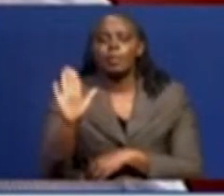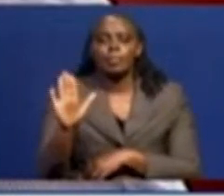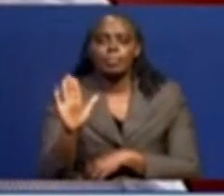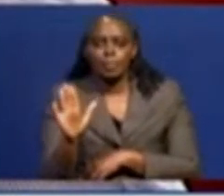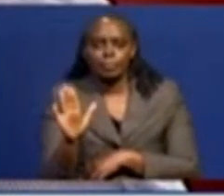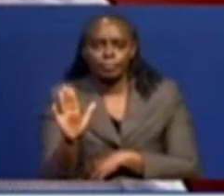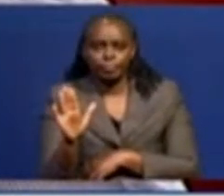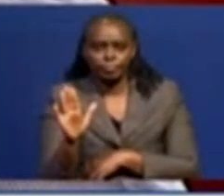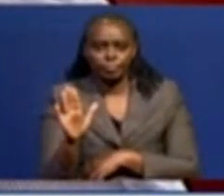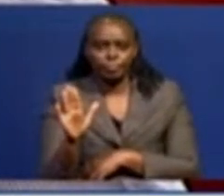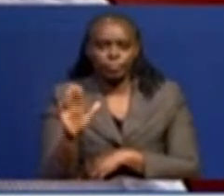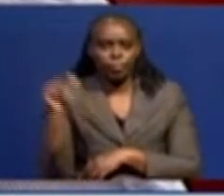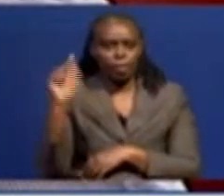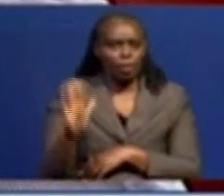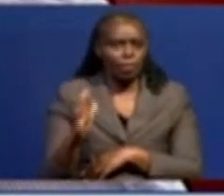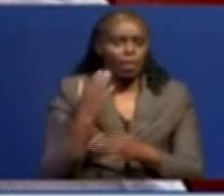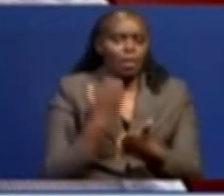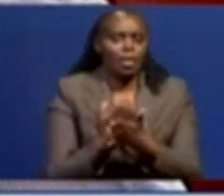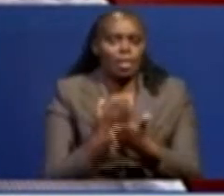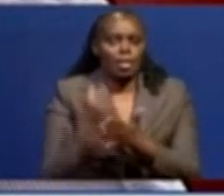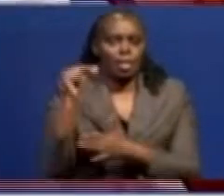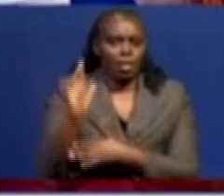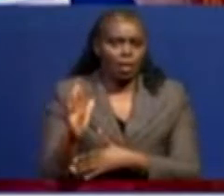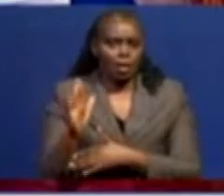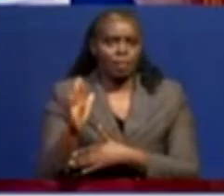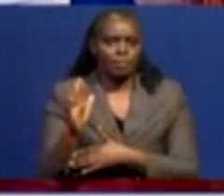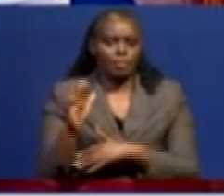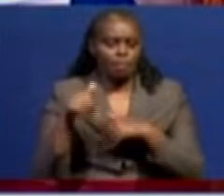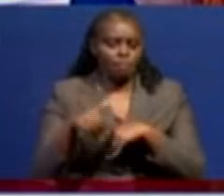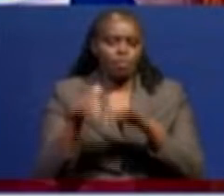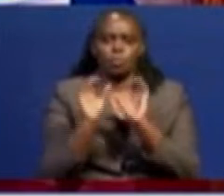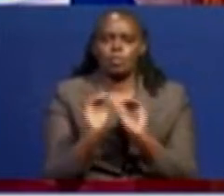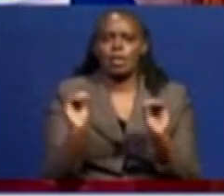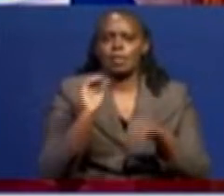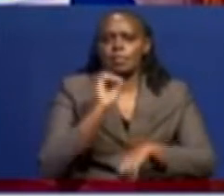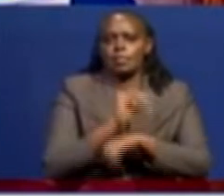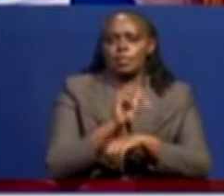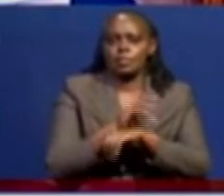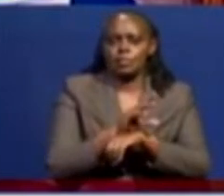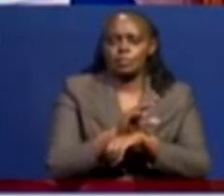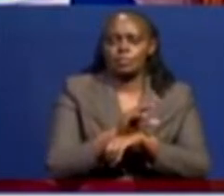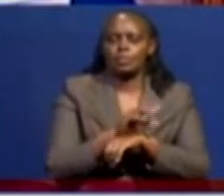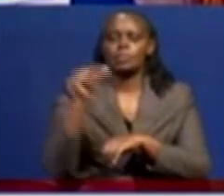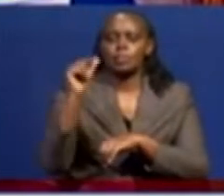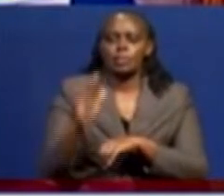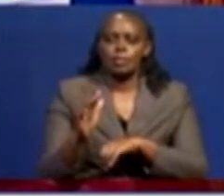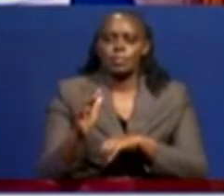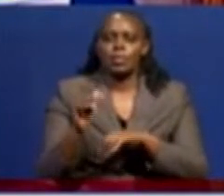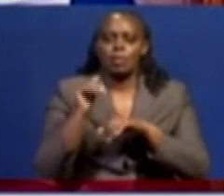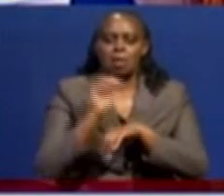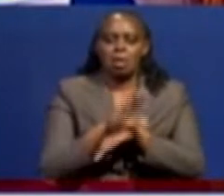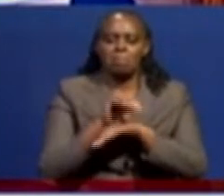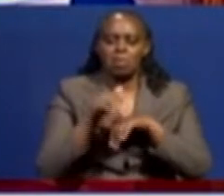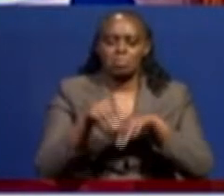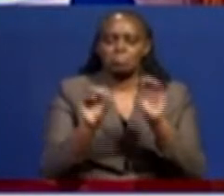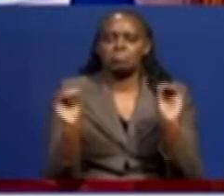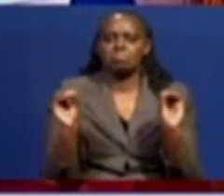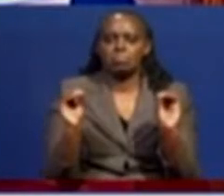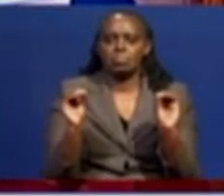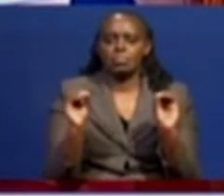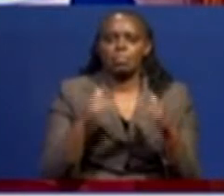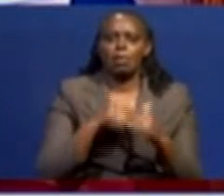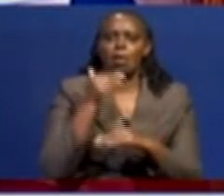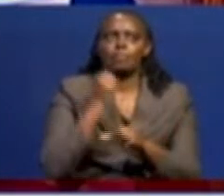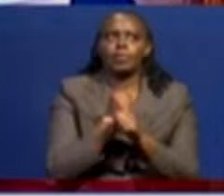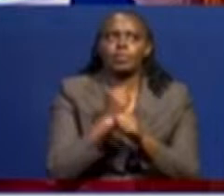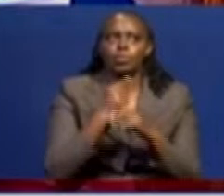the governor, you have evidence that the governor never heeded to that advice, yes? Yes. What did she do therein